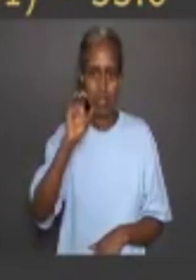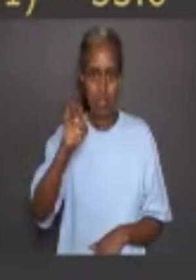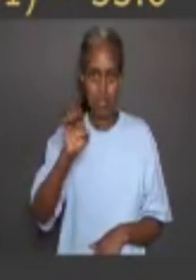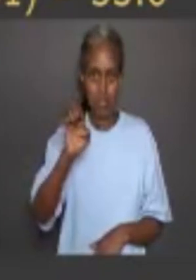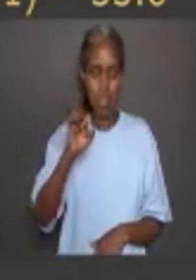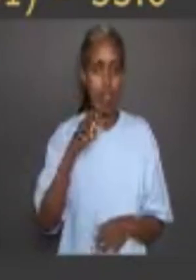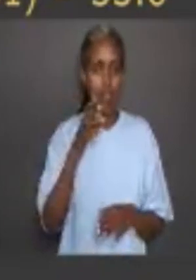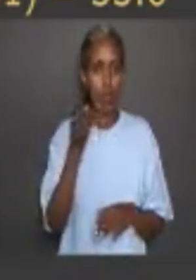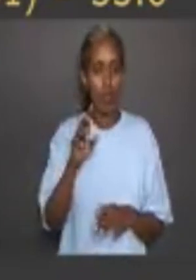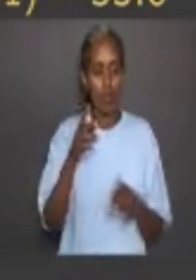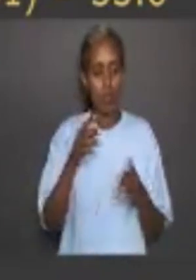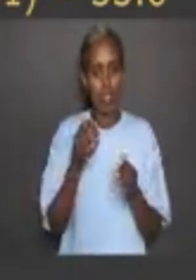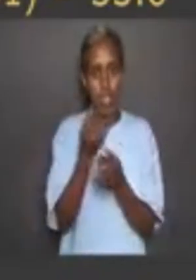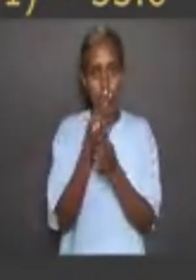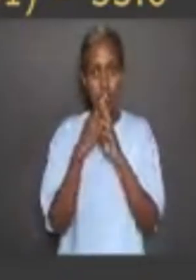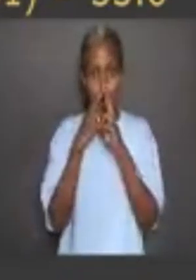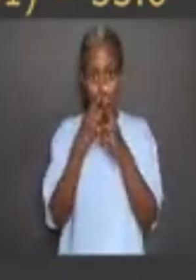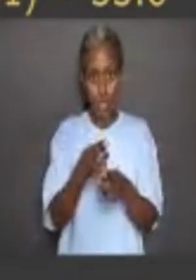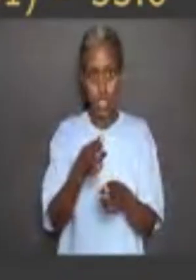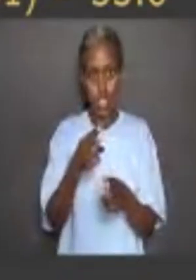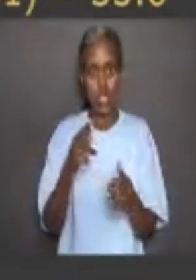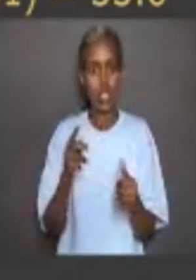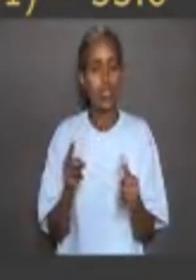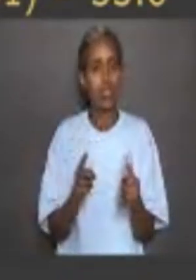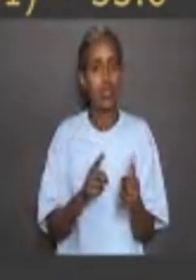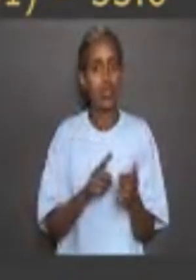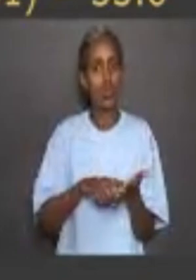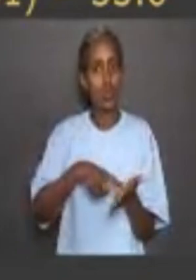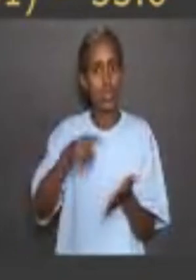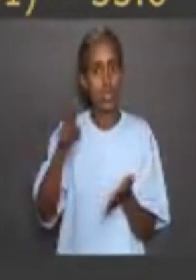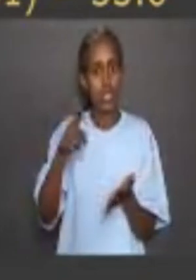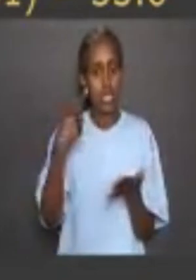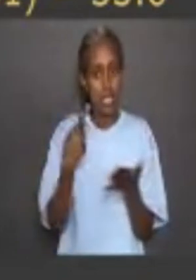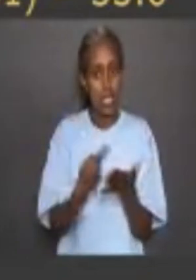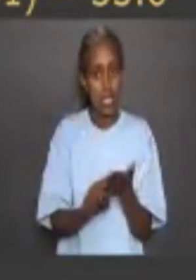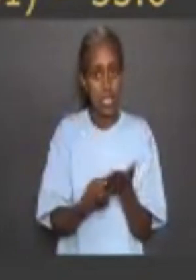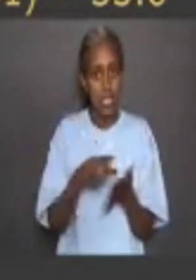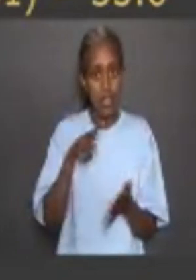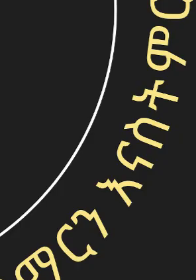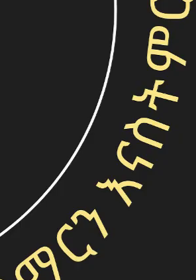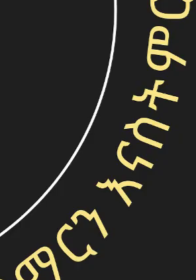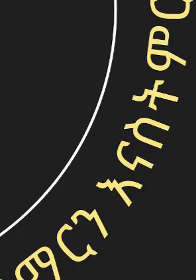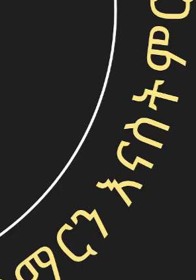The profit at each vertex can be calculated